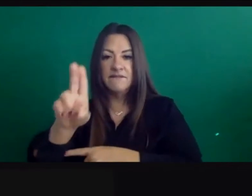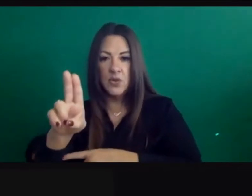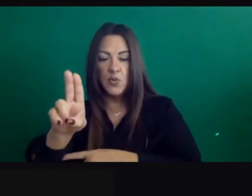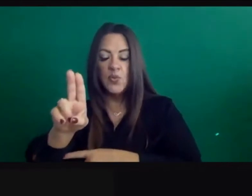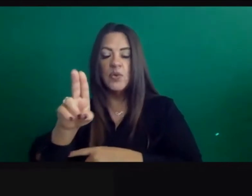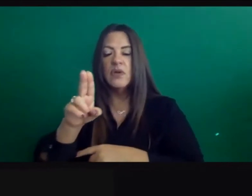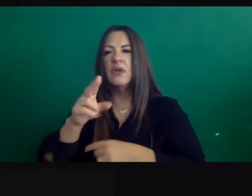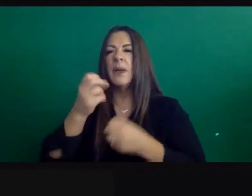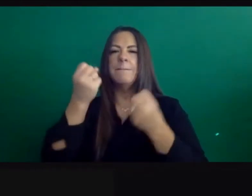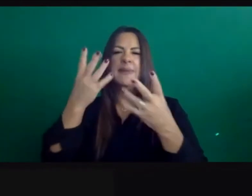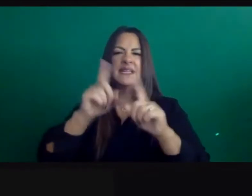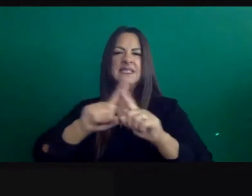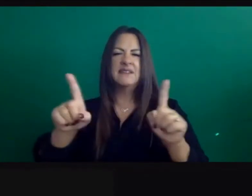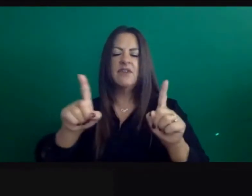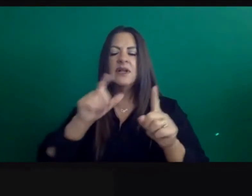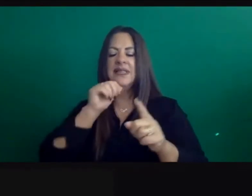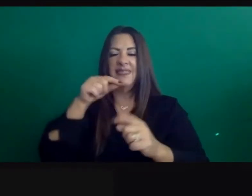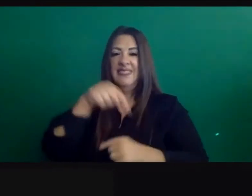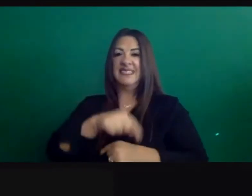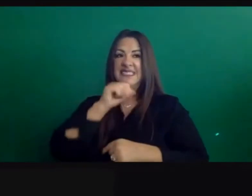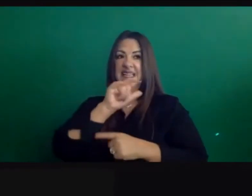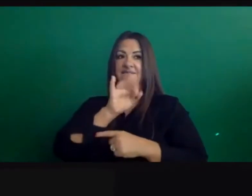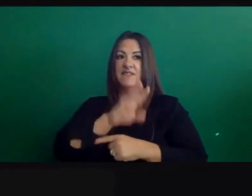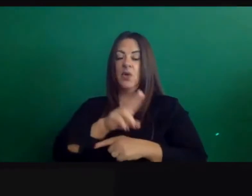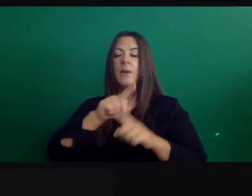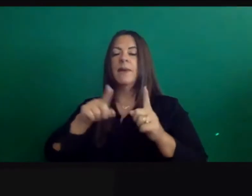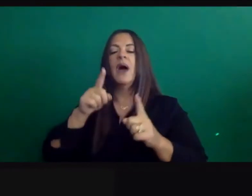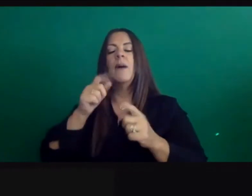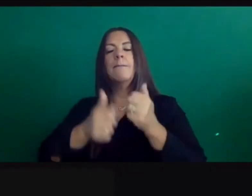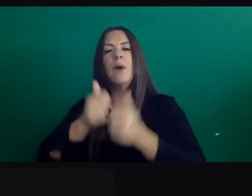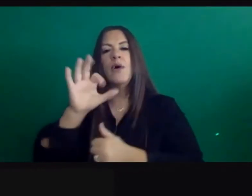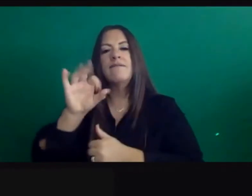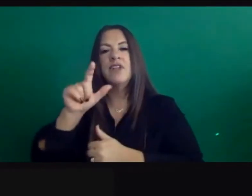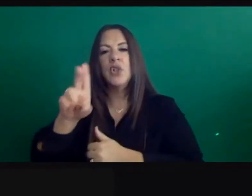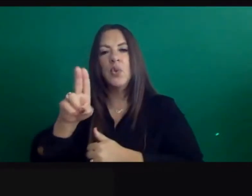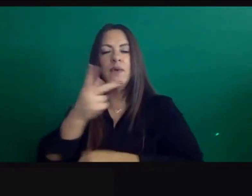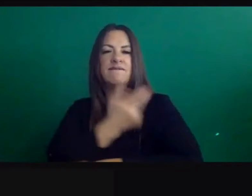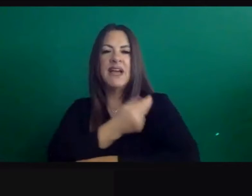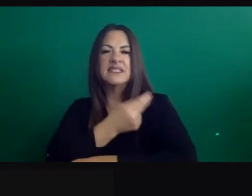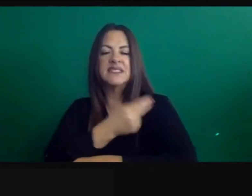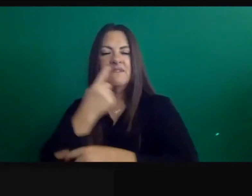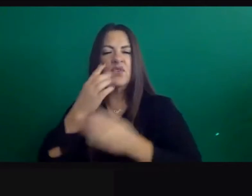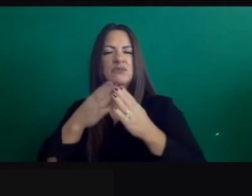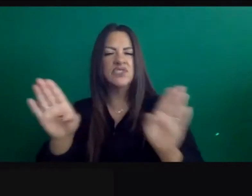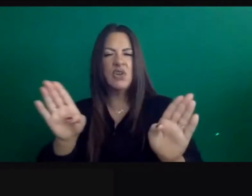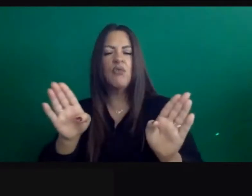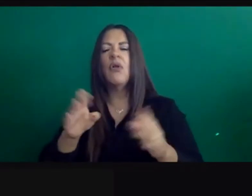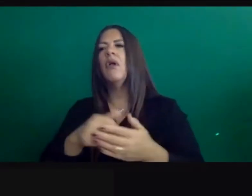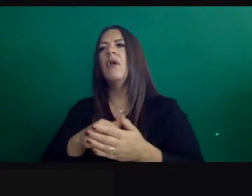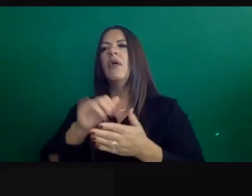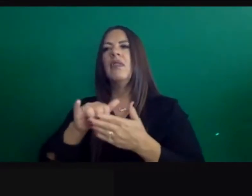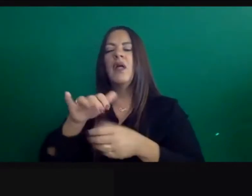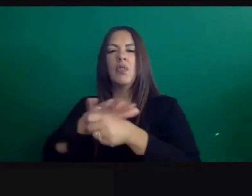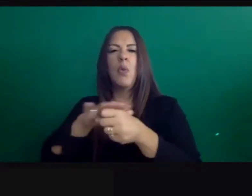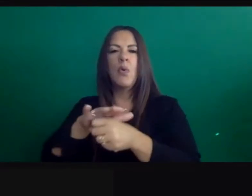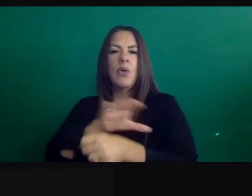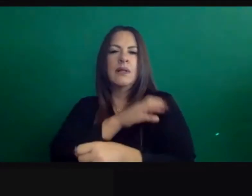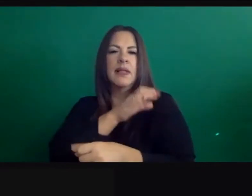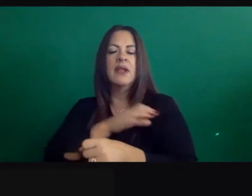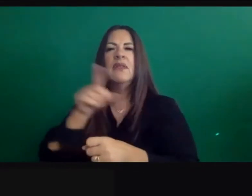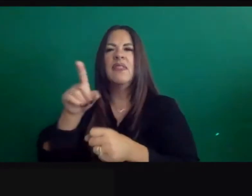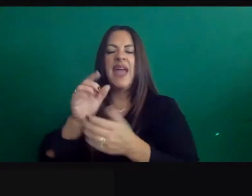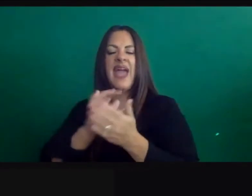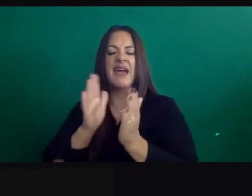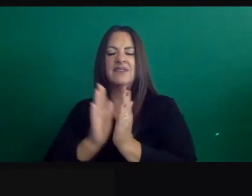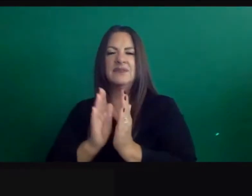of differences here, but when we do flu vaccine, local public health, for example, does a small percentage of the total